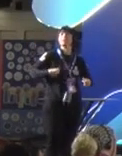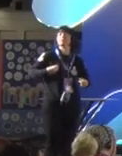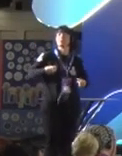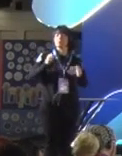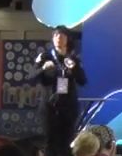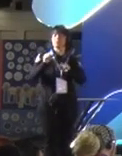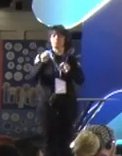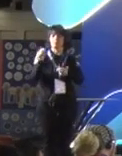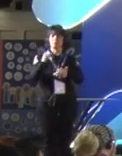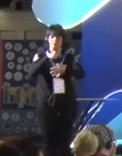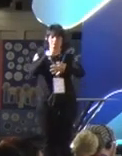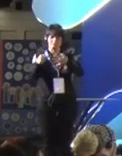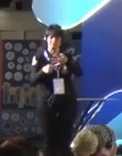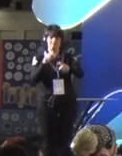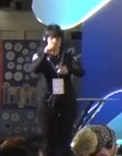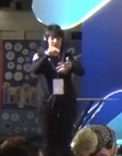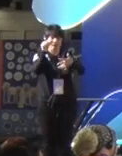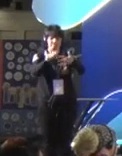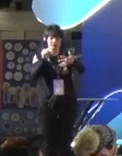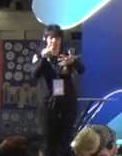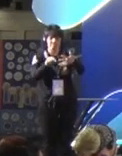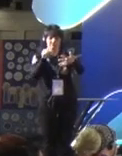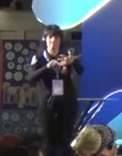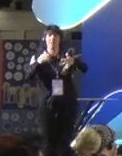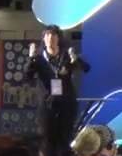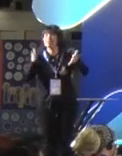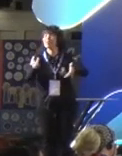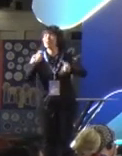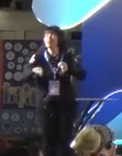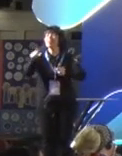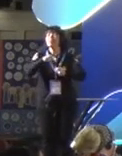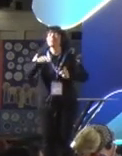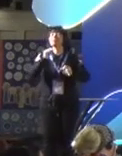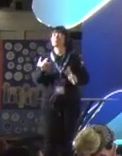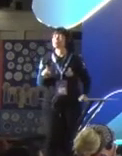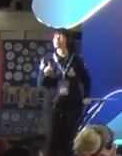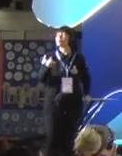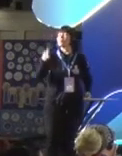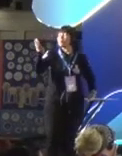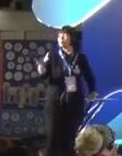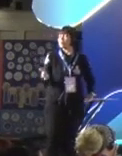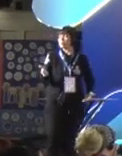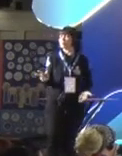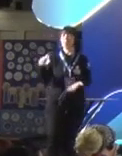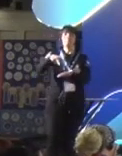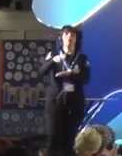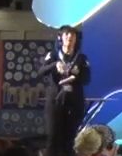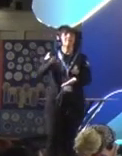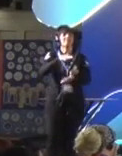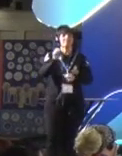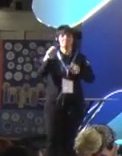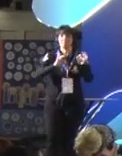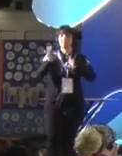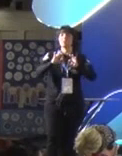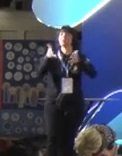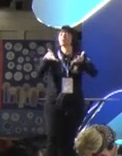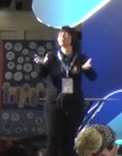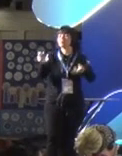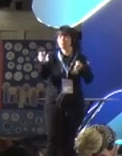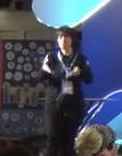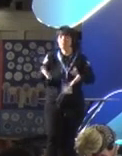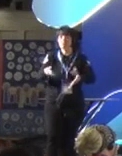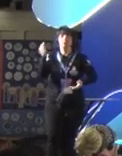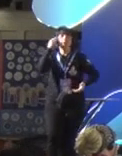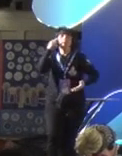many choices that have led you to be where you are, to do what you do, to think about what you